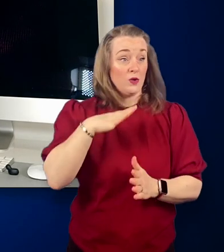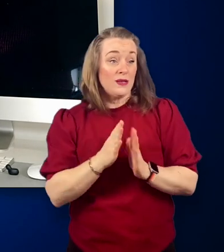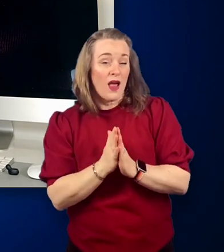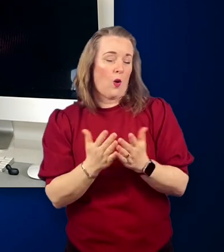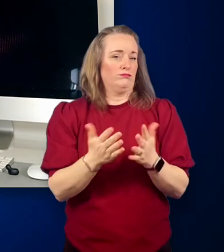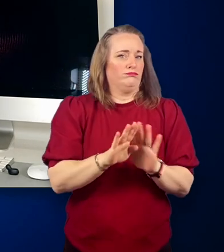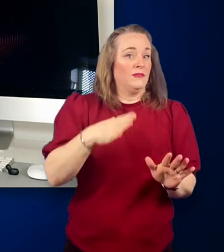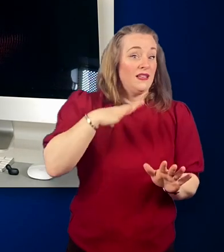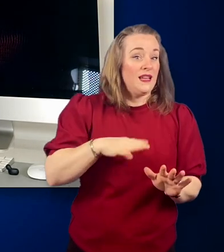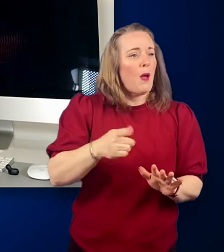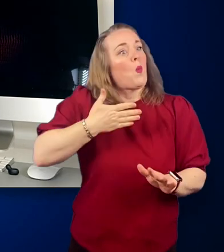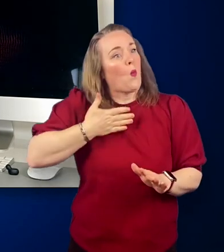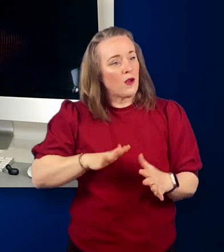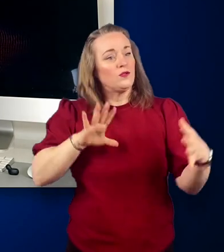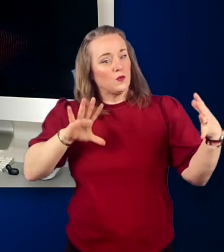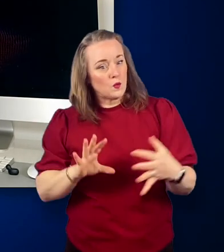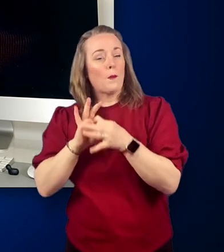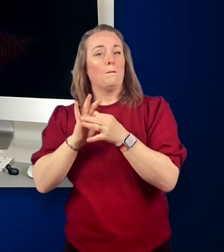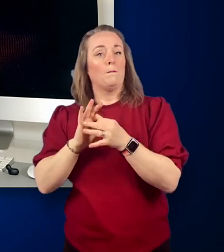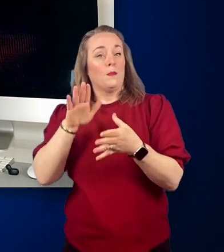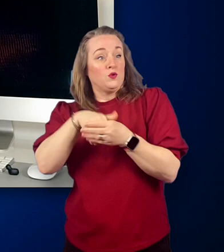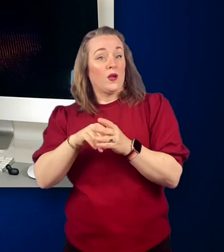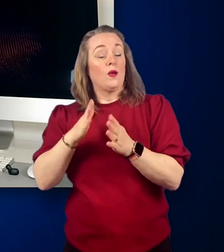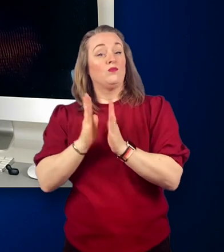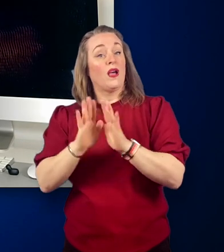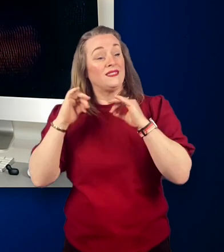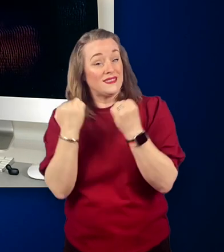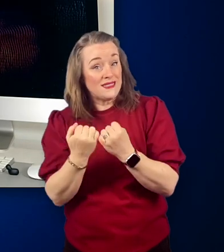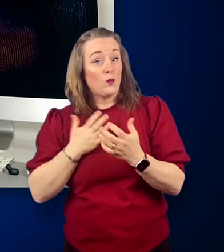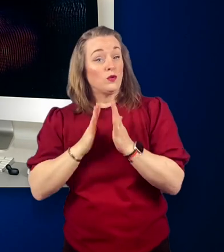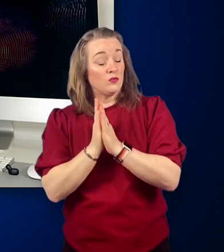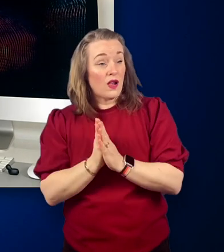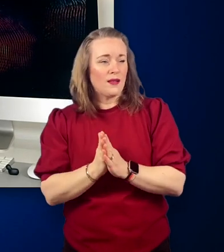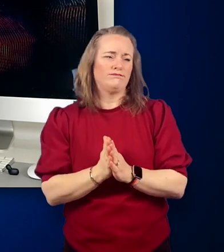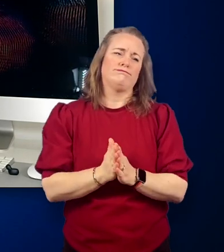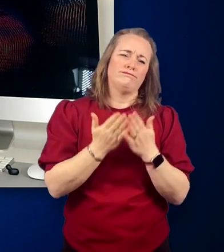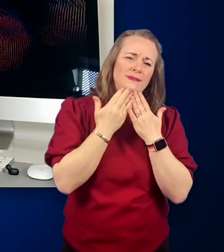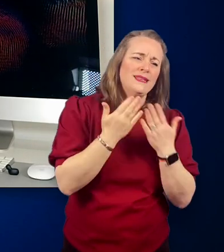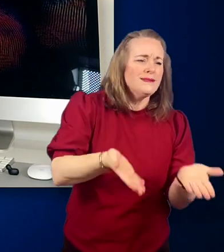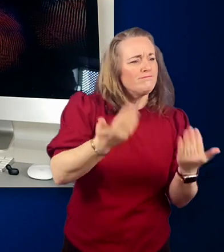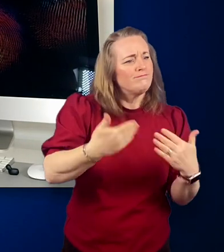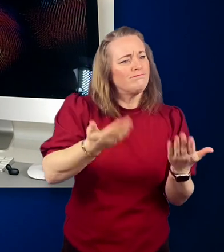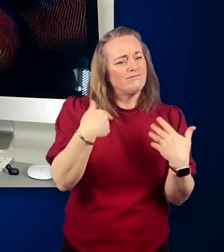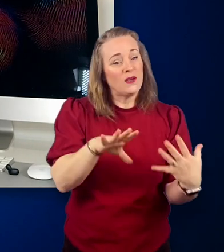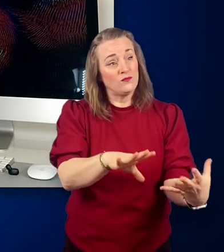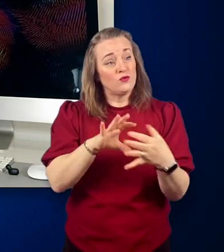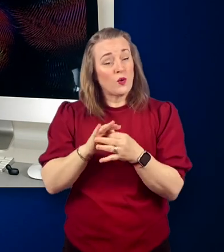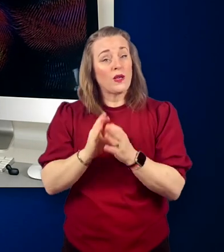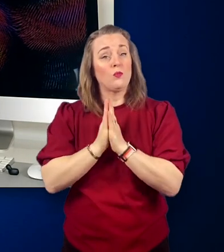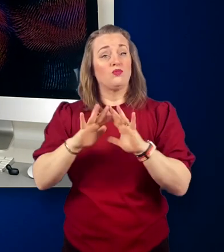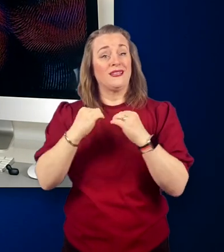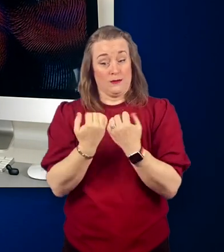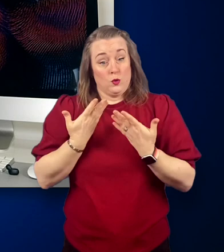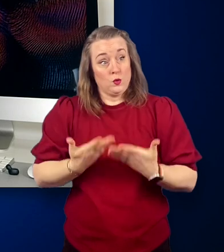need prayer and you want to actually join the team to pray for people, please join the prayer team after